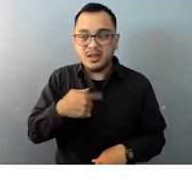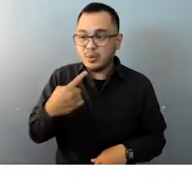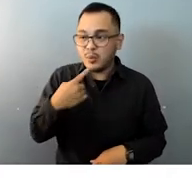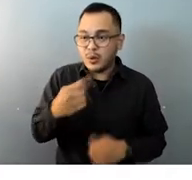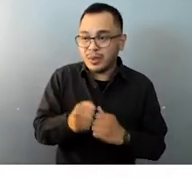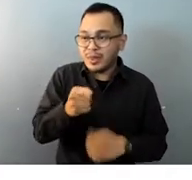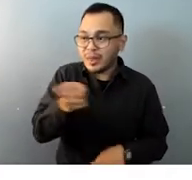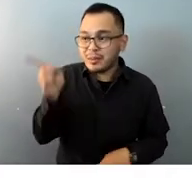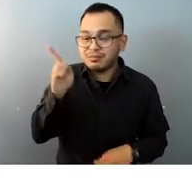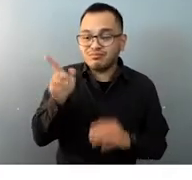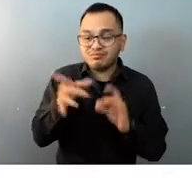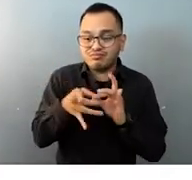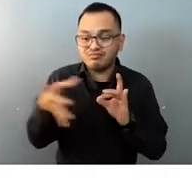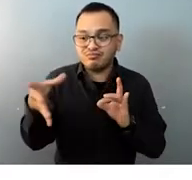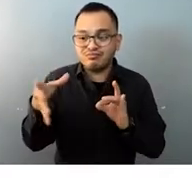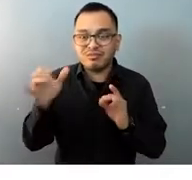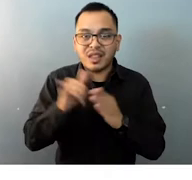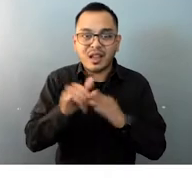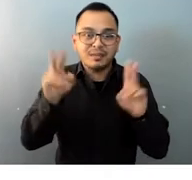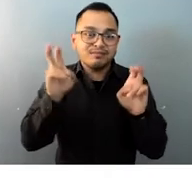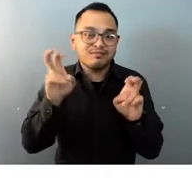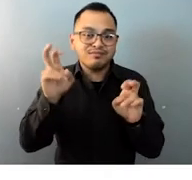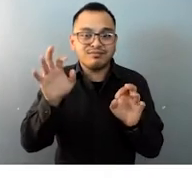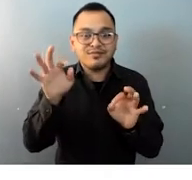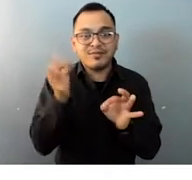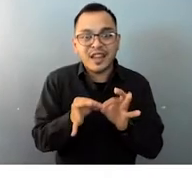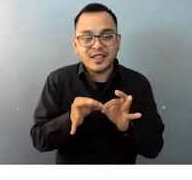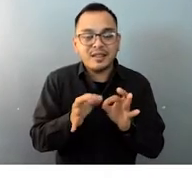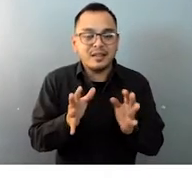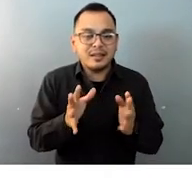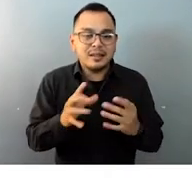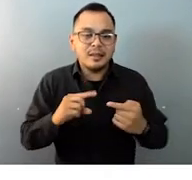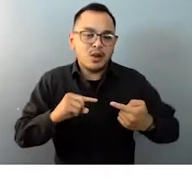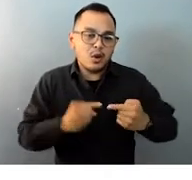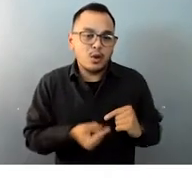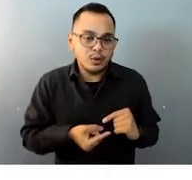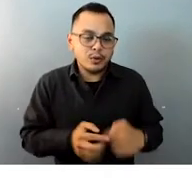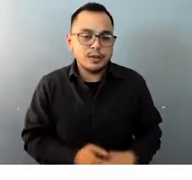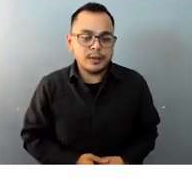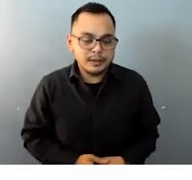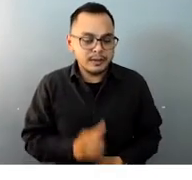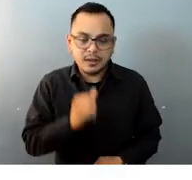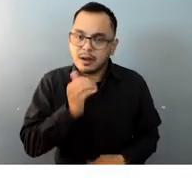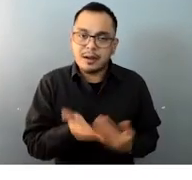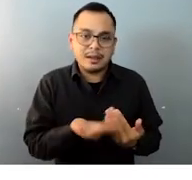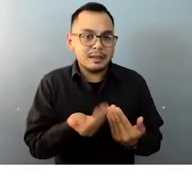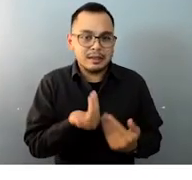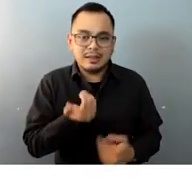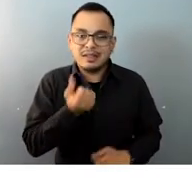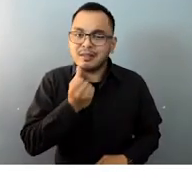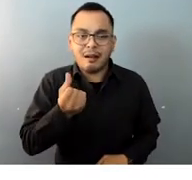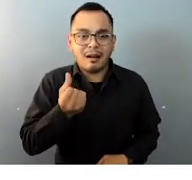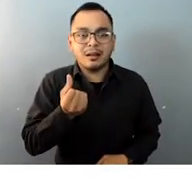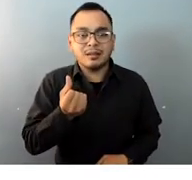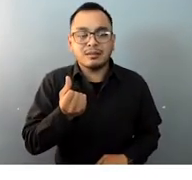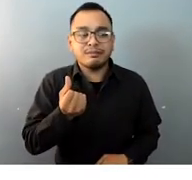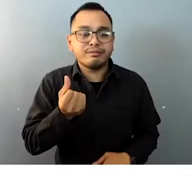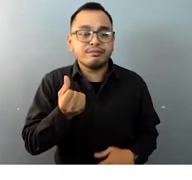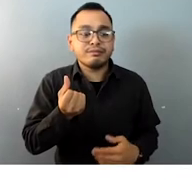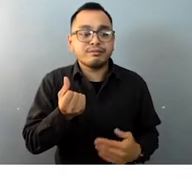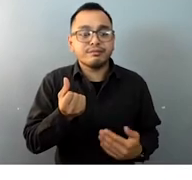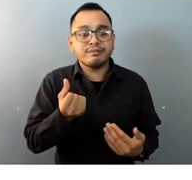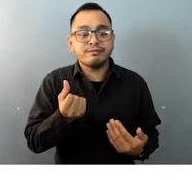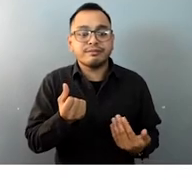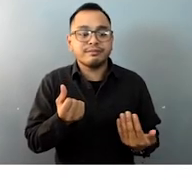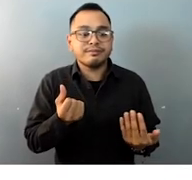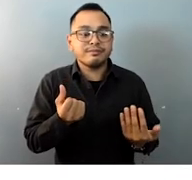them, to in certain ways lose that faith is excruciating. It's painful. It's not easy. It's not